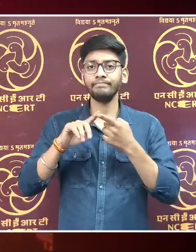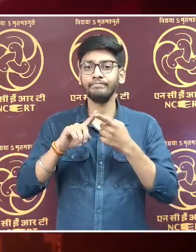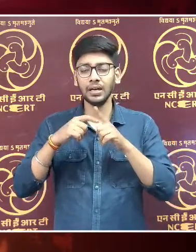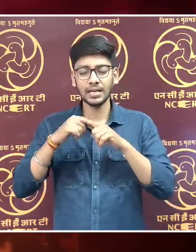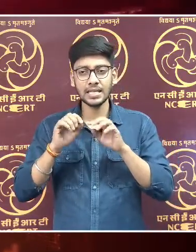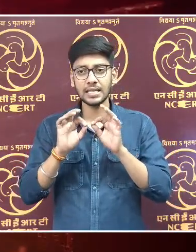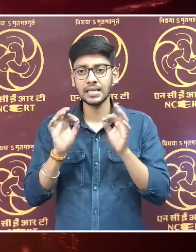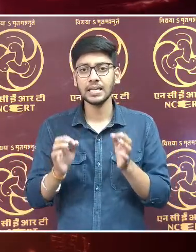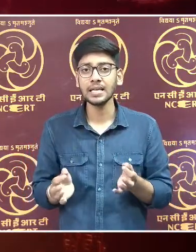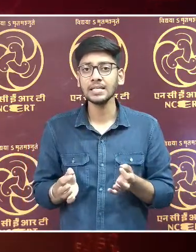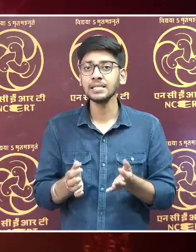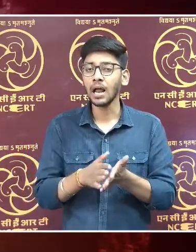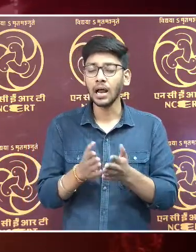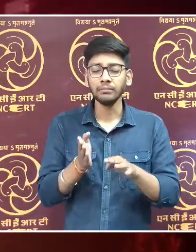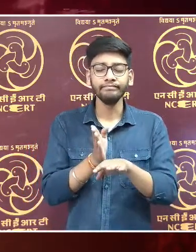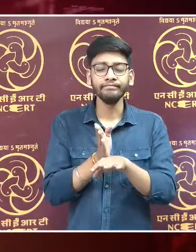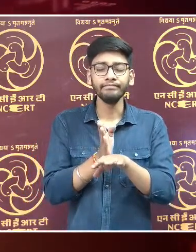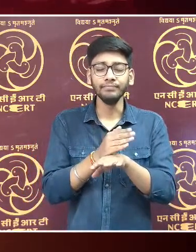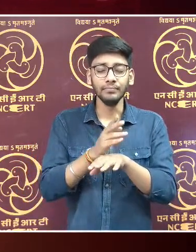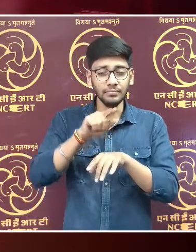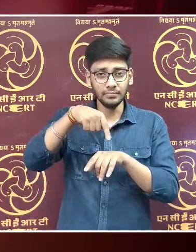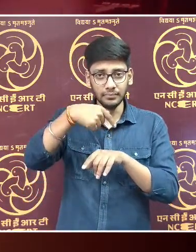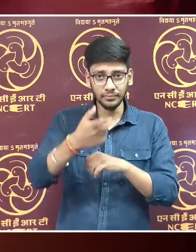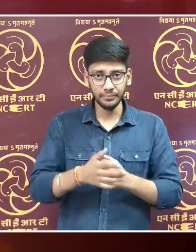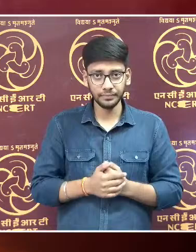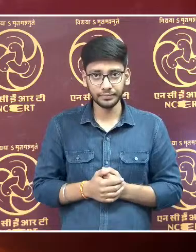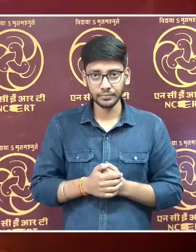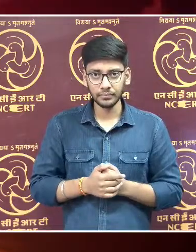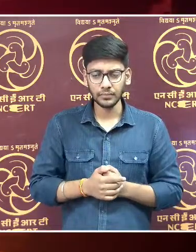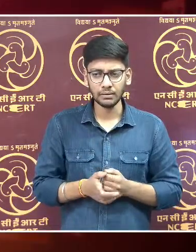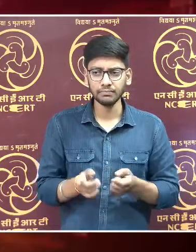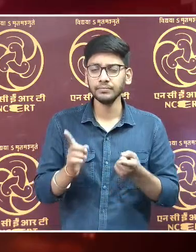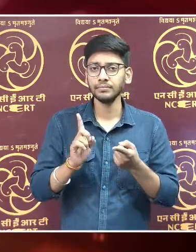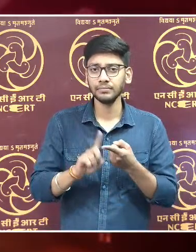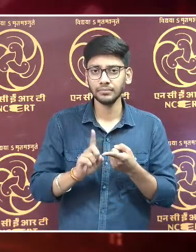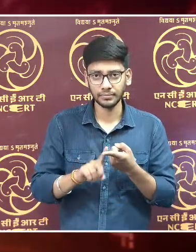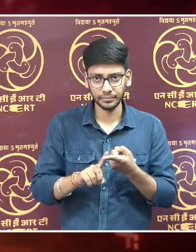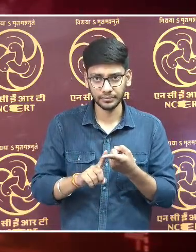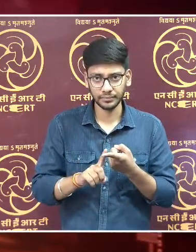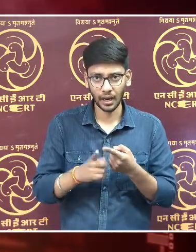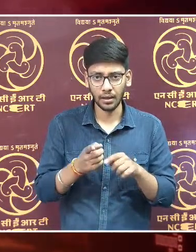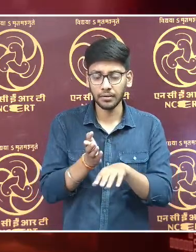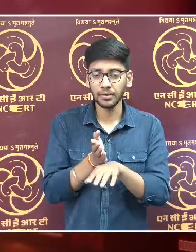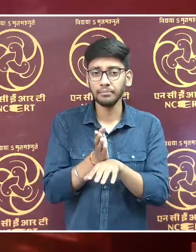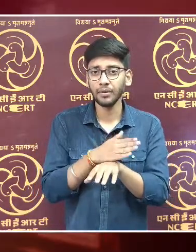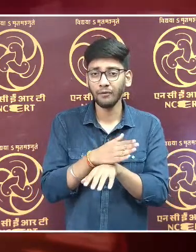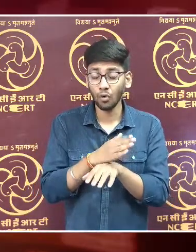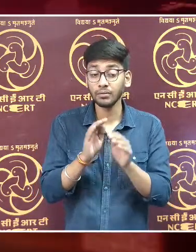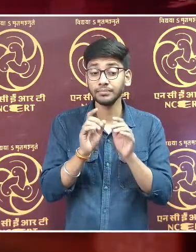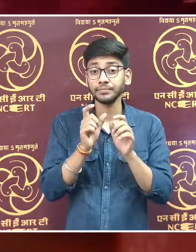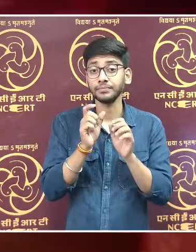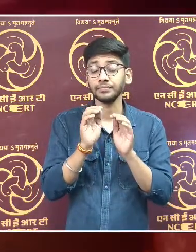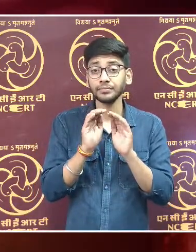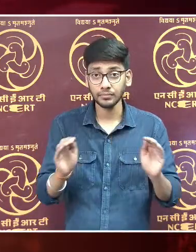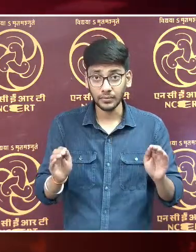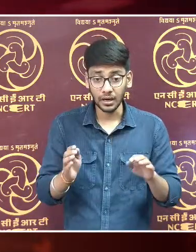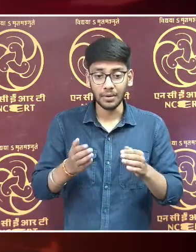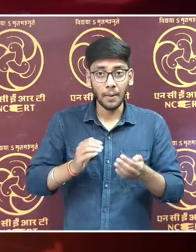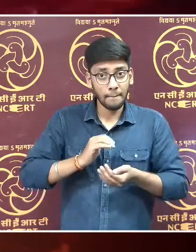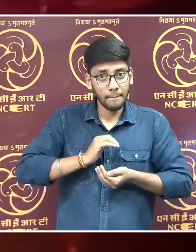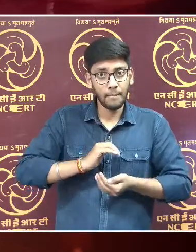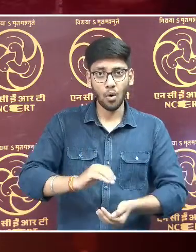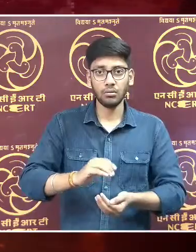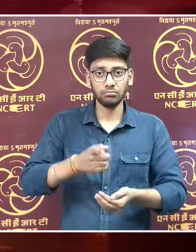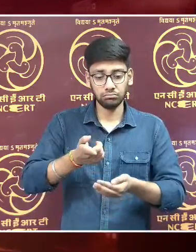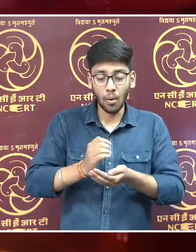hearing the sound which are there, and then so it happens before the child is being born. So Yeah. even